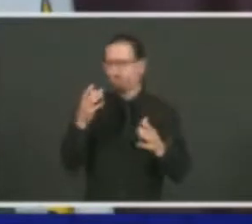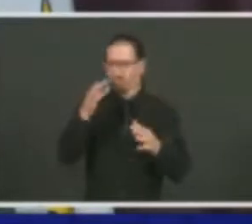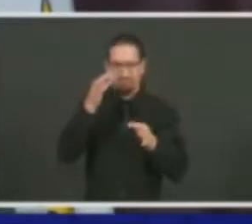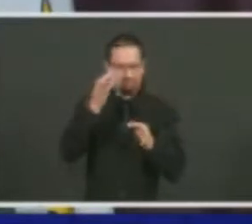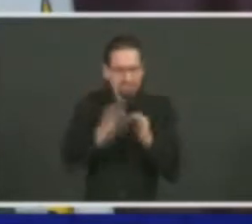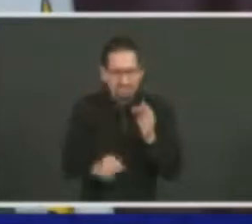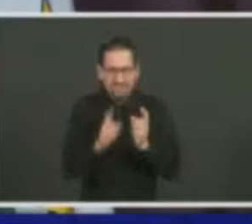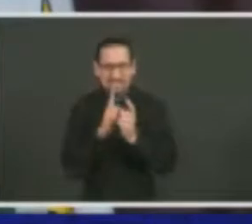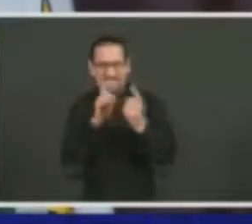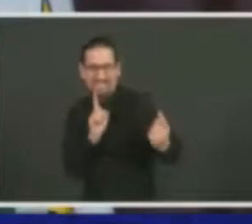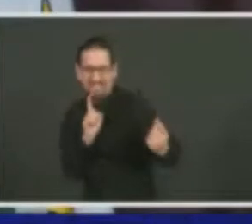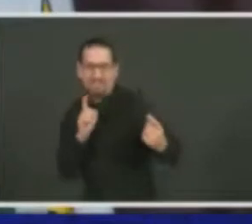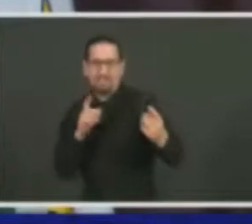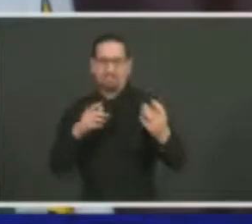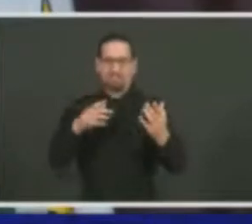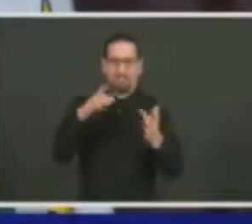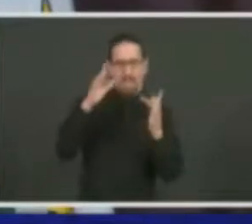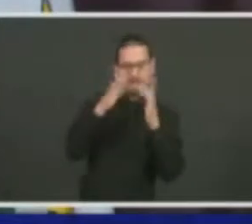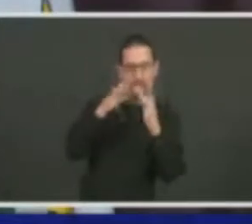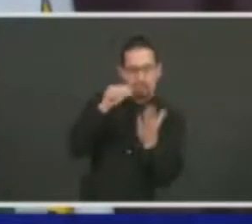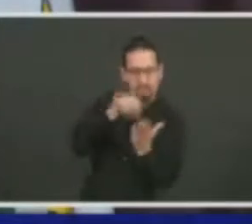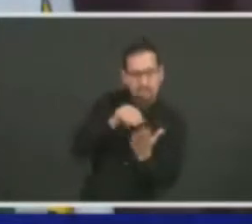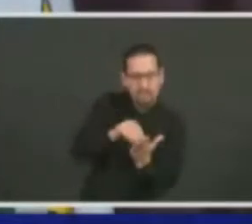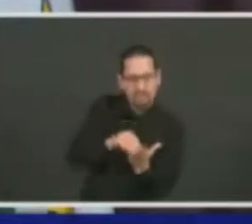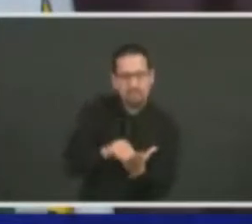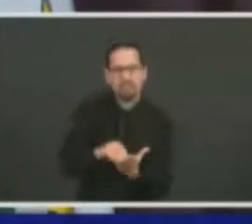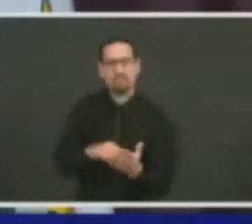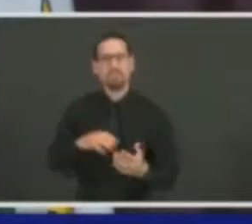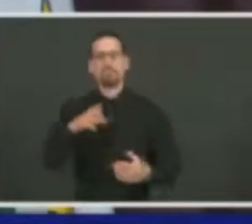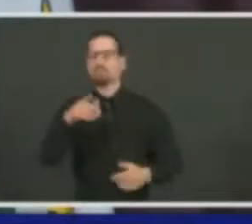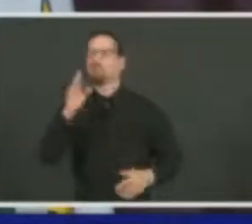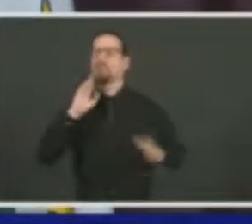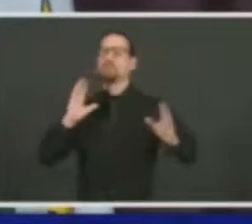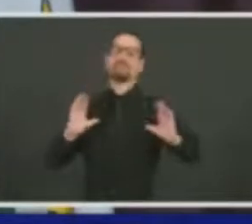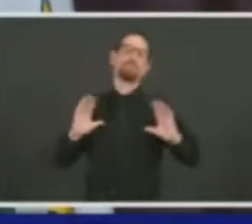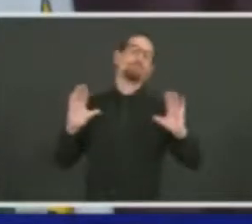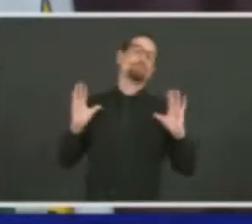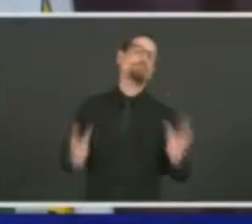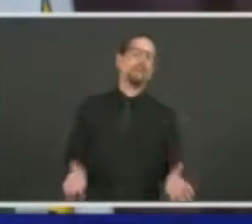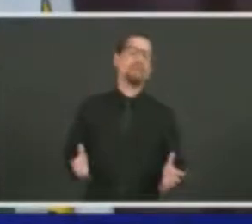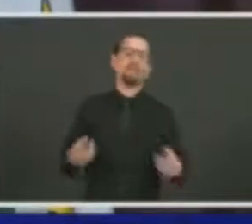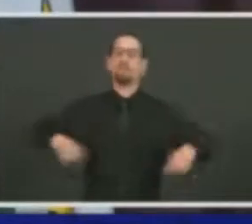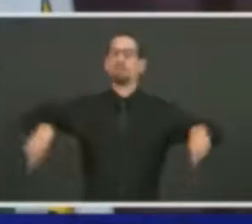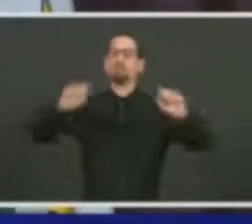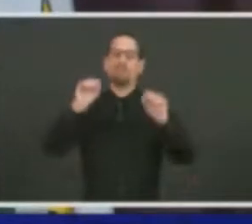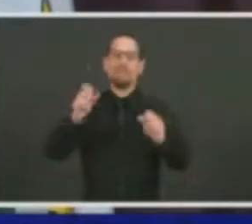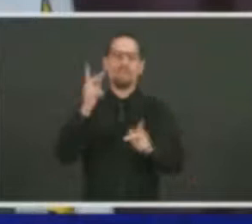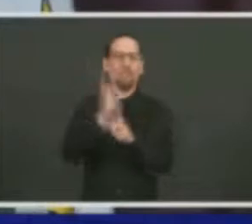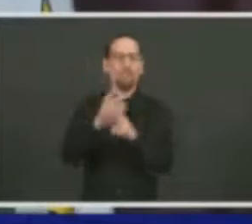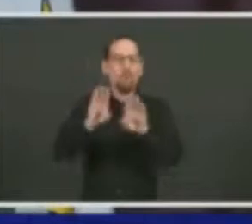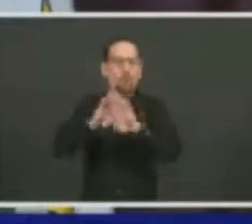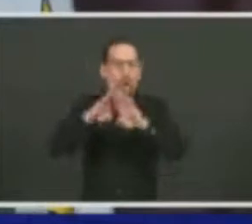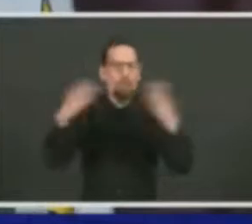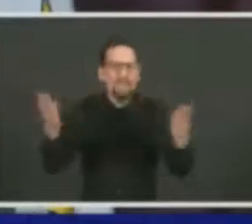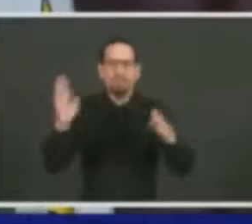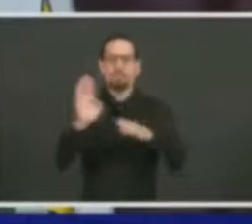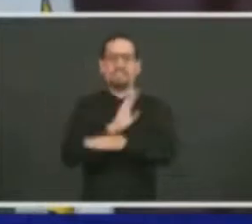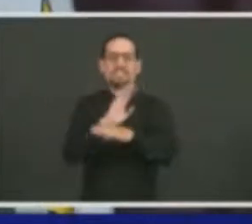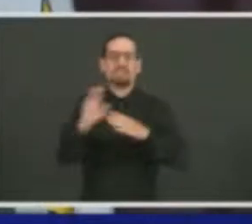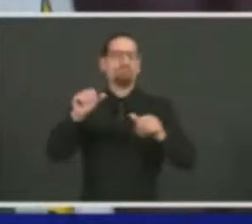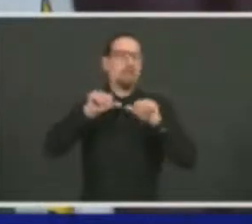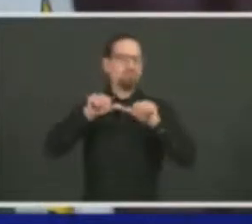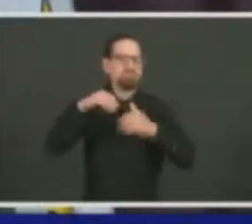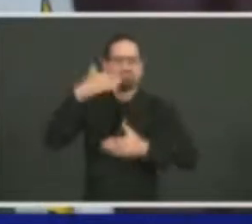everybody's contact information, we should be able to keep going. I would say consider this almost like a last